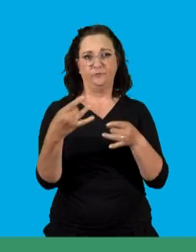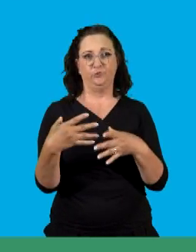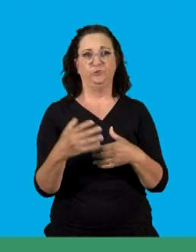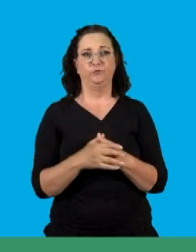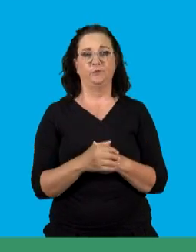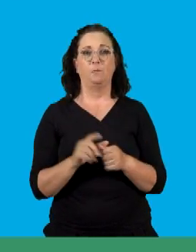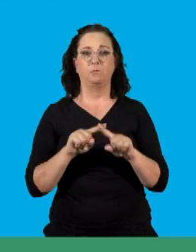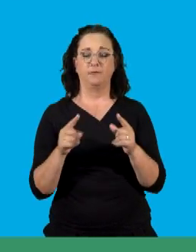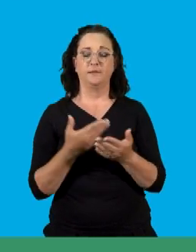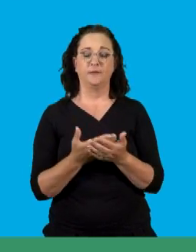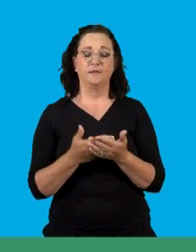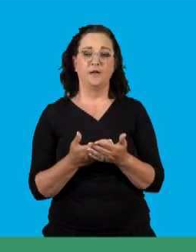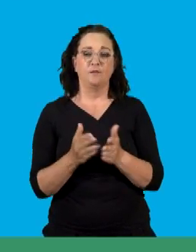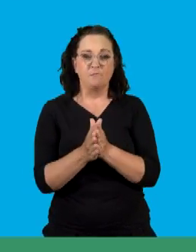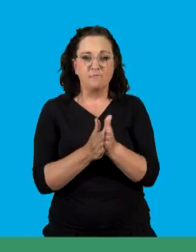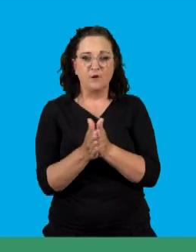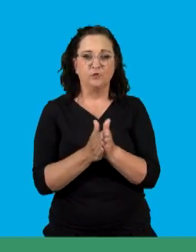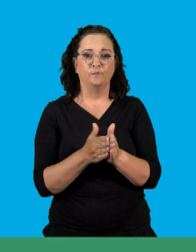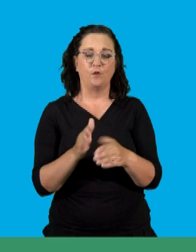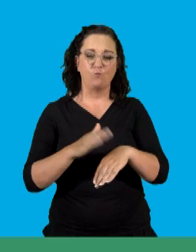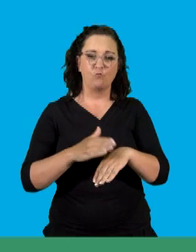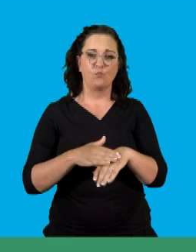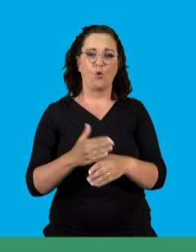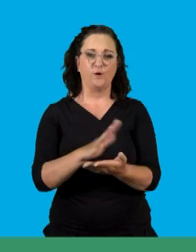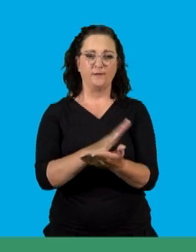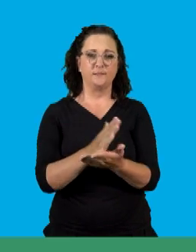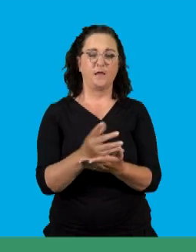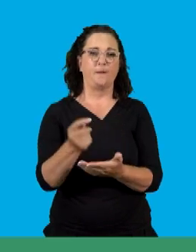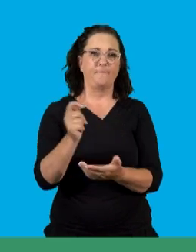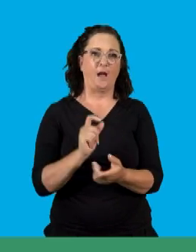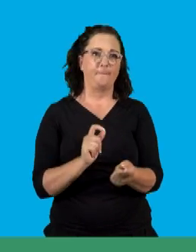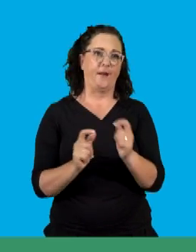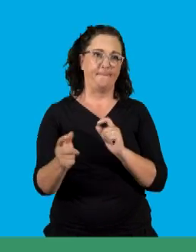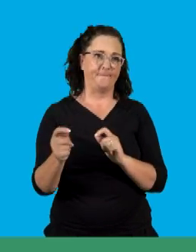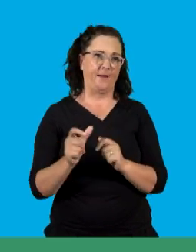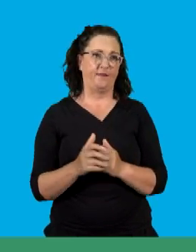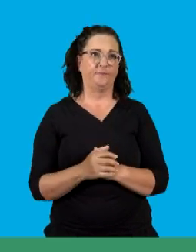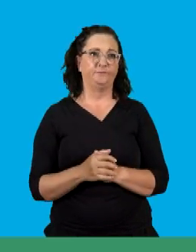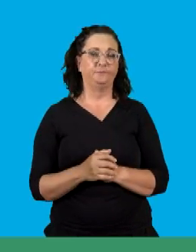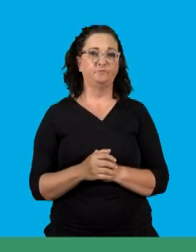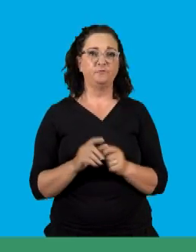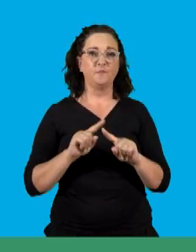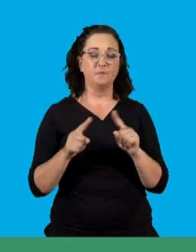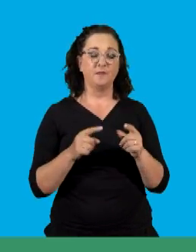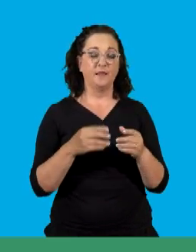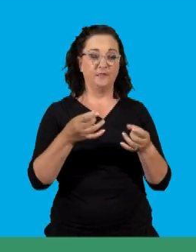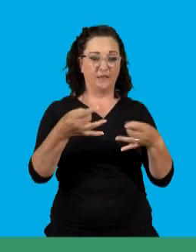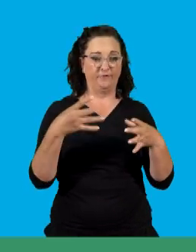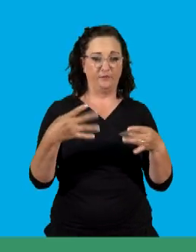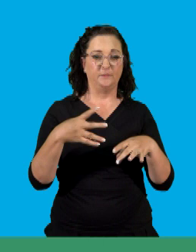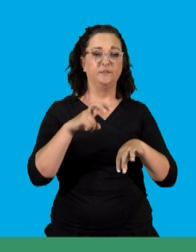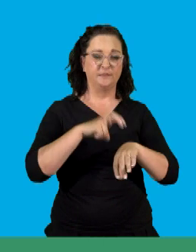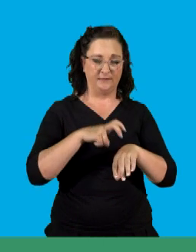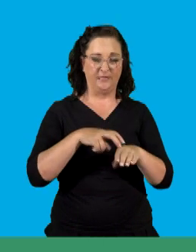could motivate them to buy shares from the company. So obviously in a public company, they have to publish